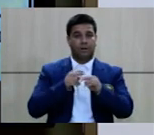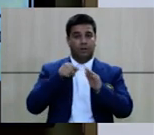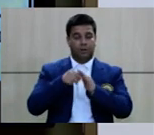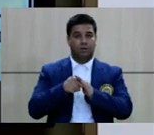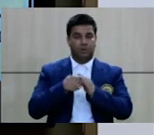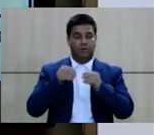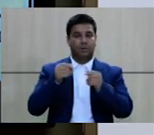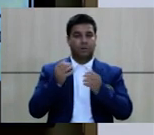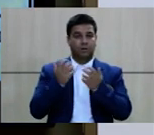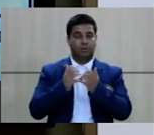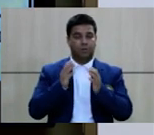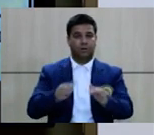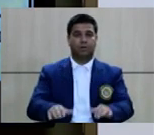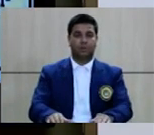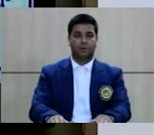kukun hisoblanadi.